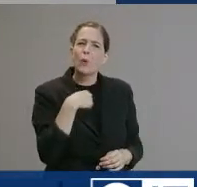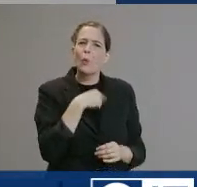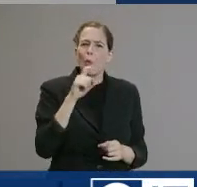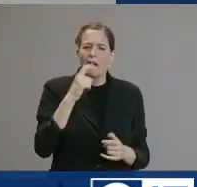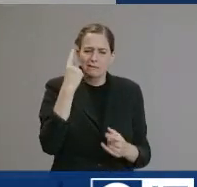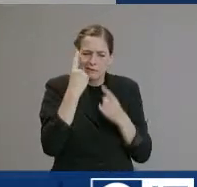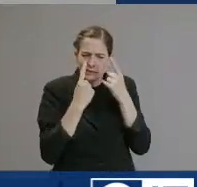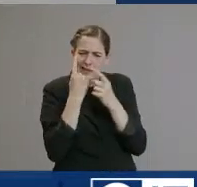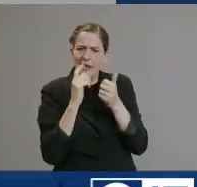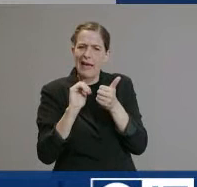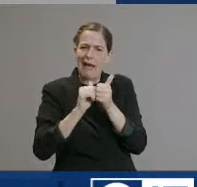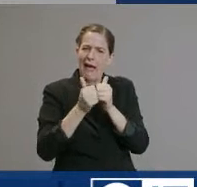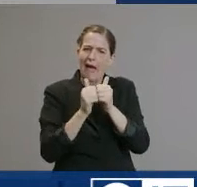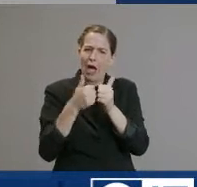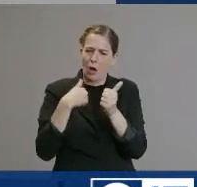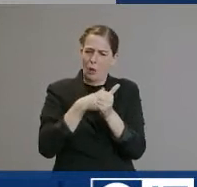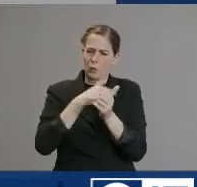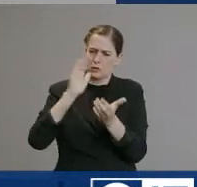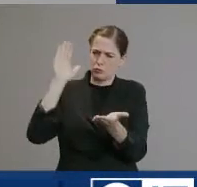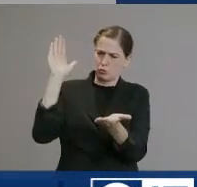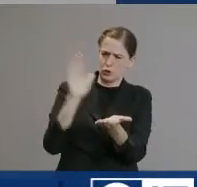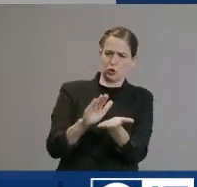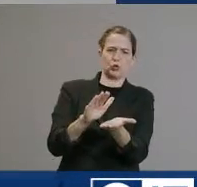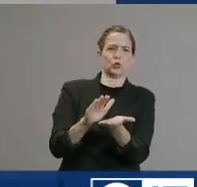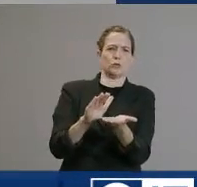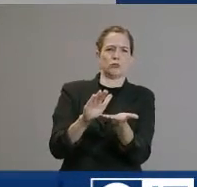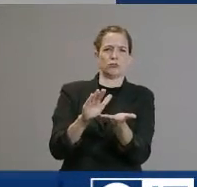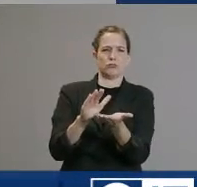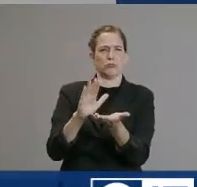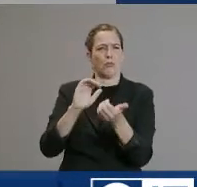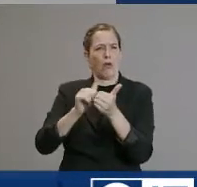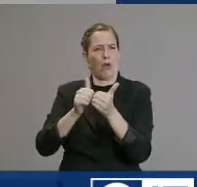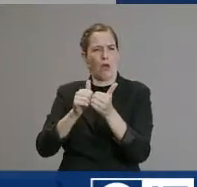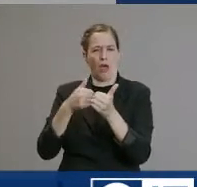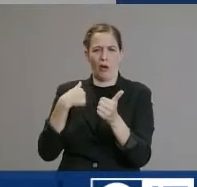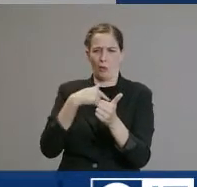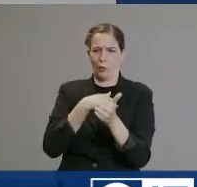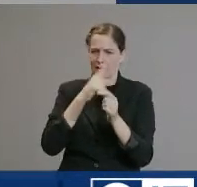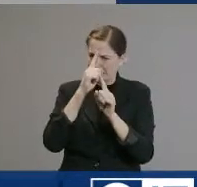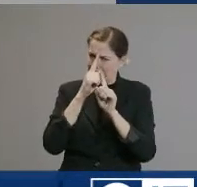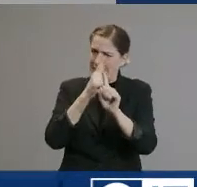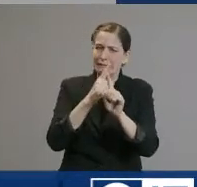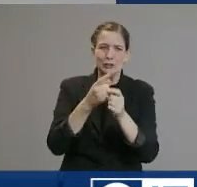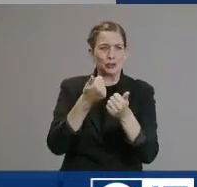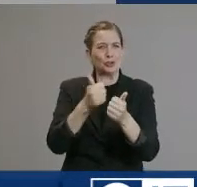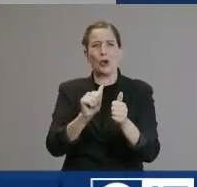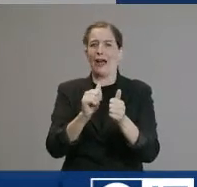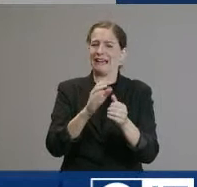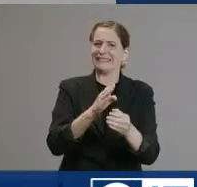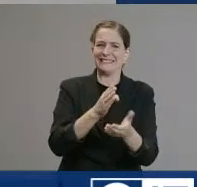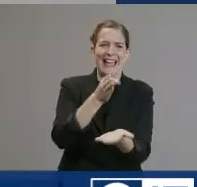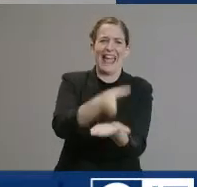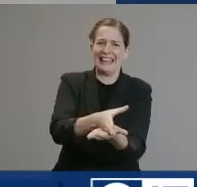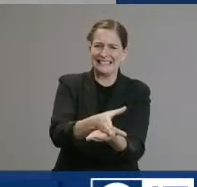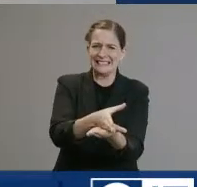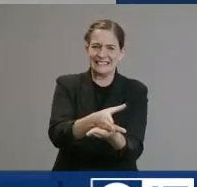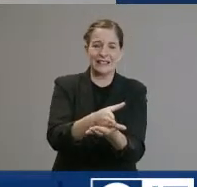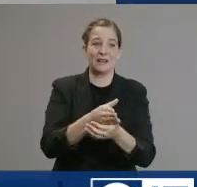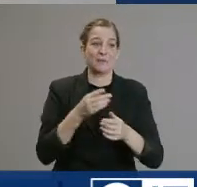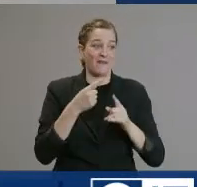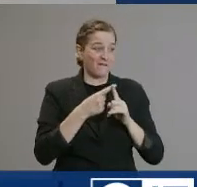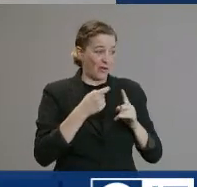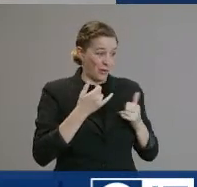someday bring it to an end. But between now and then, between now and a vaccine, we need to be